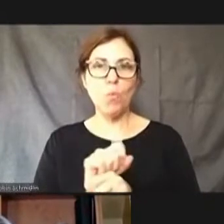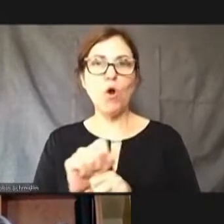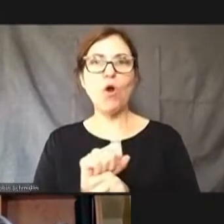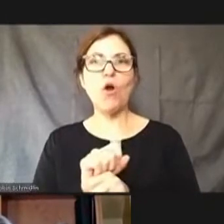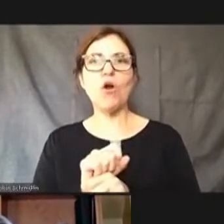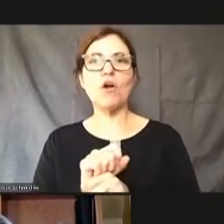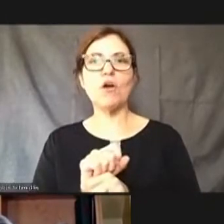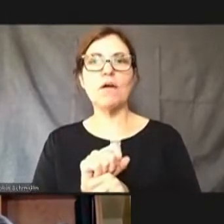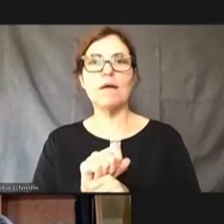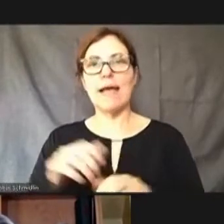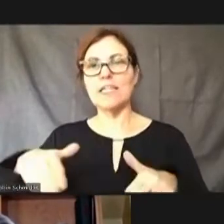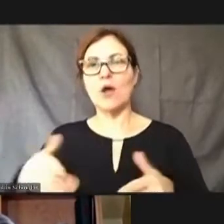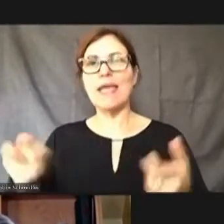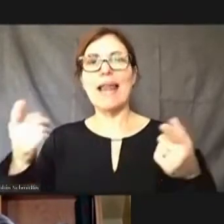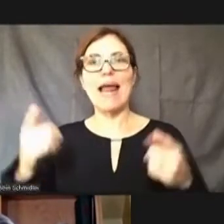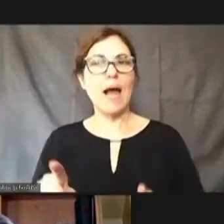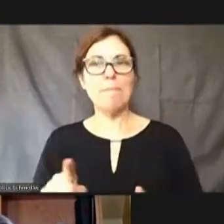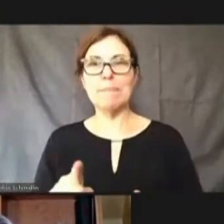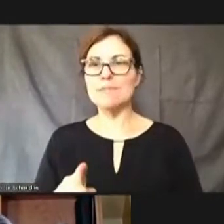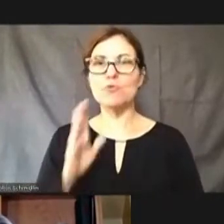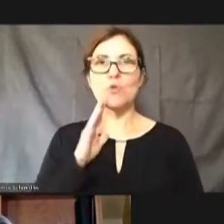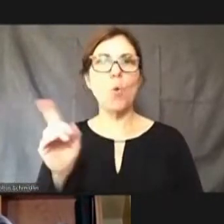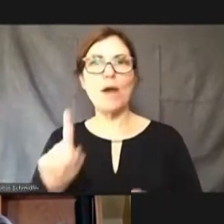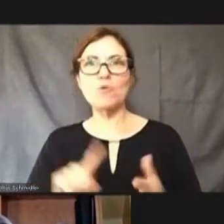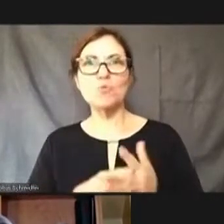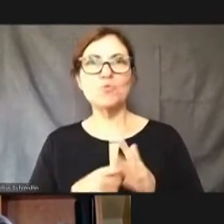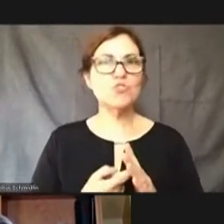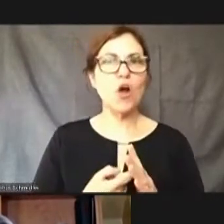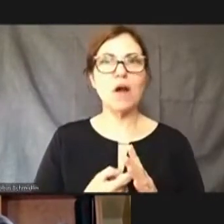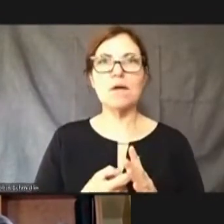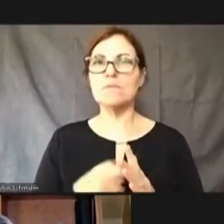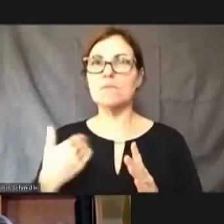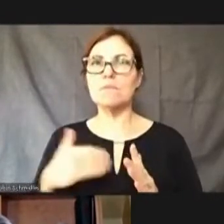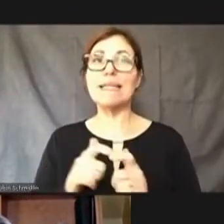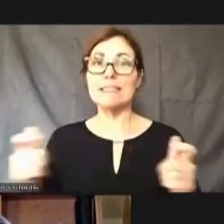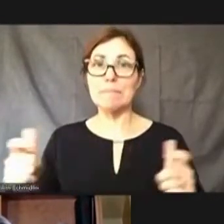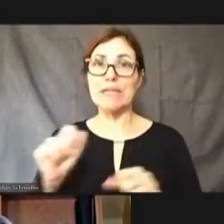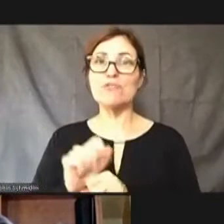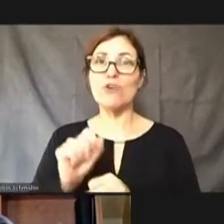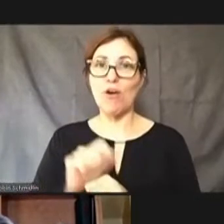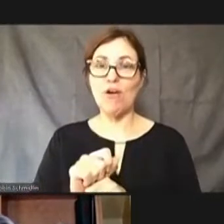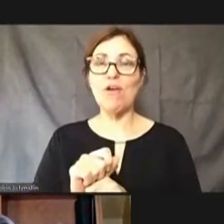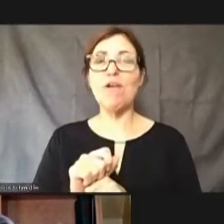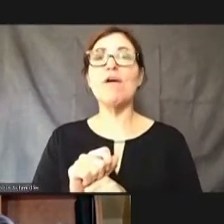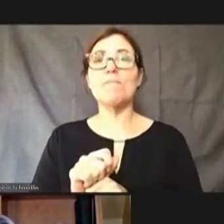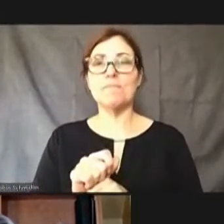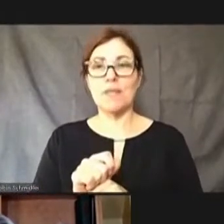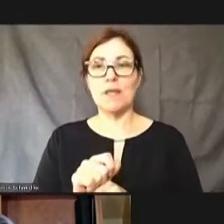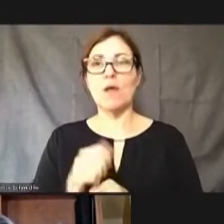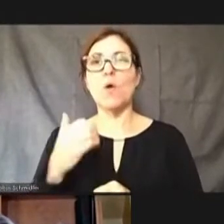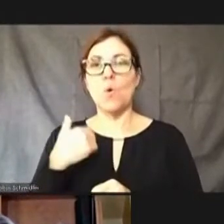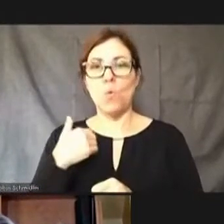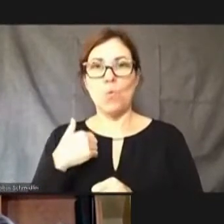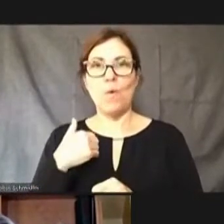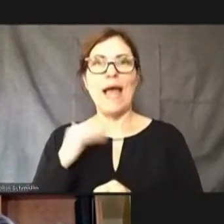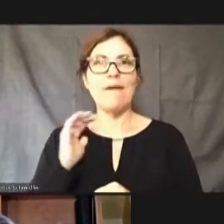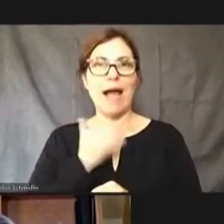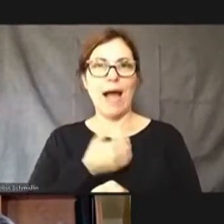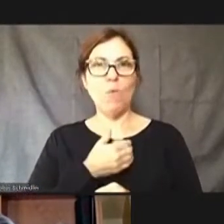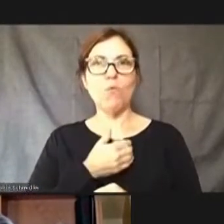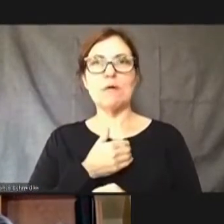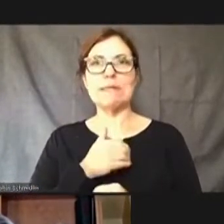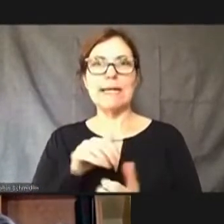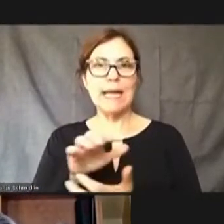to begin, just because it's such an immense undertaking. So we have our own combined sewer overflow obligations,